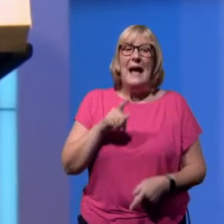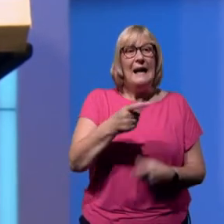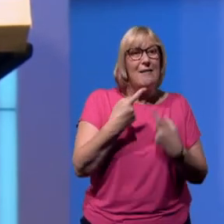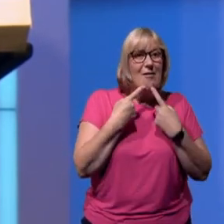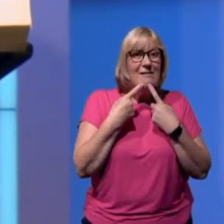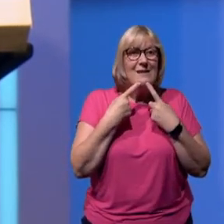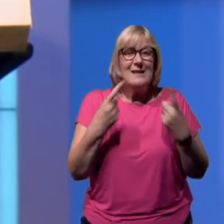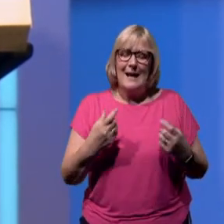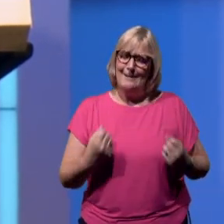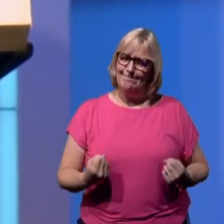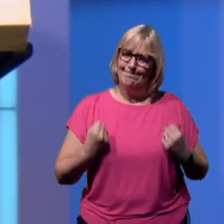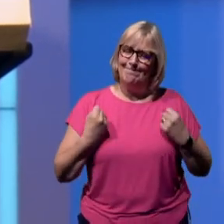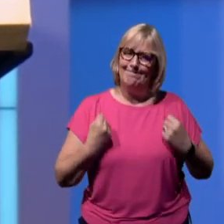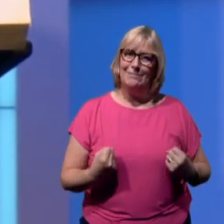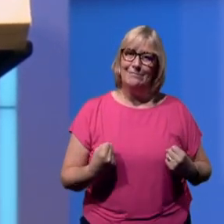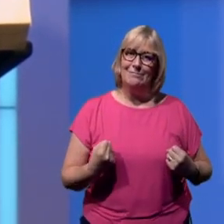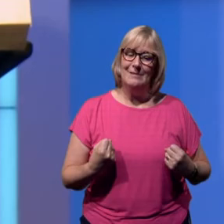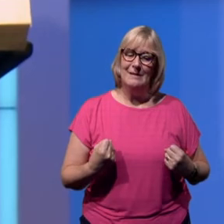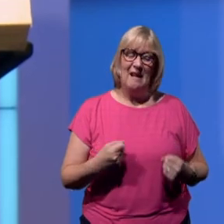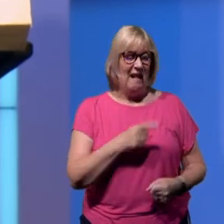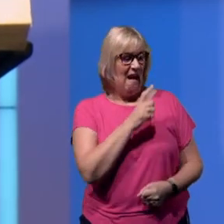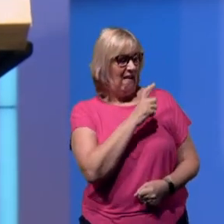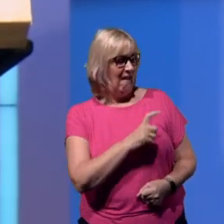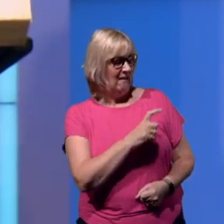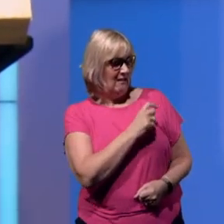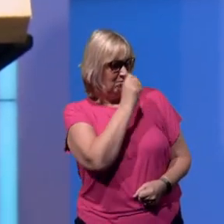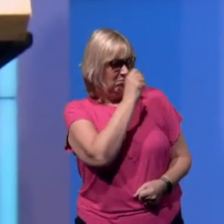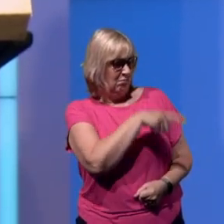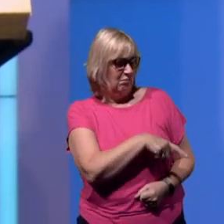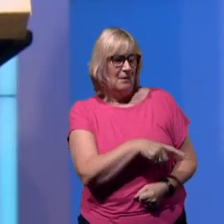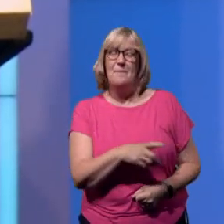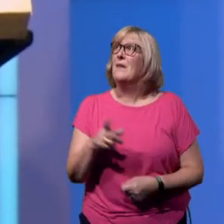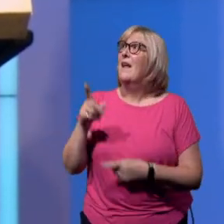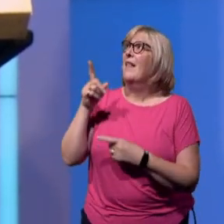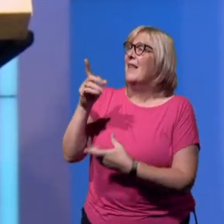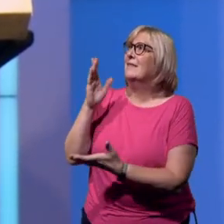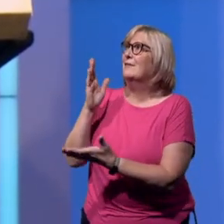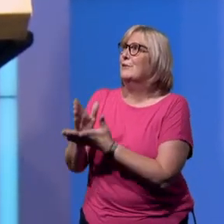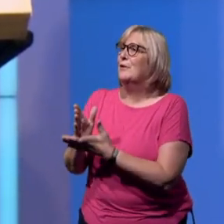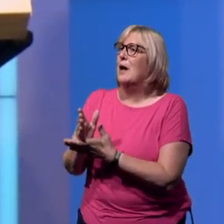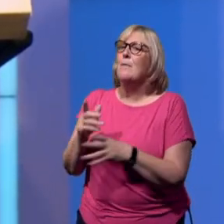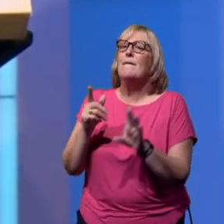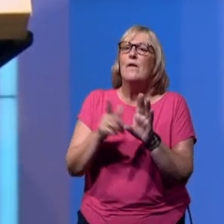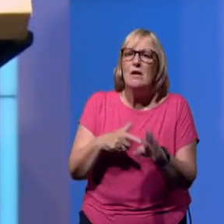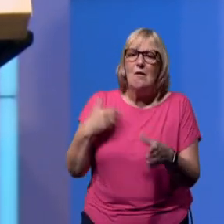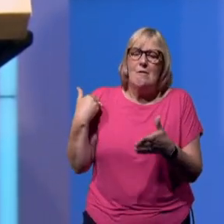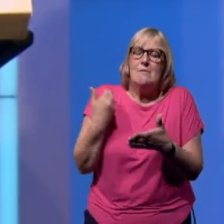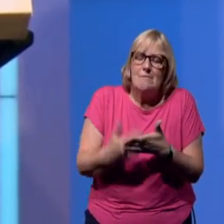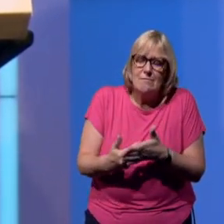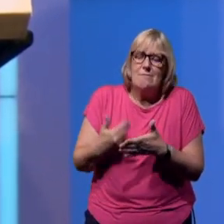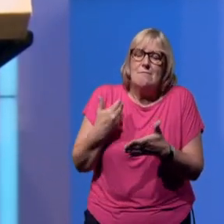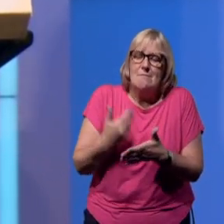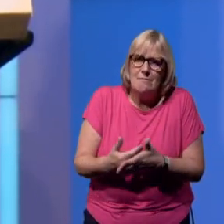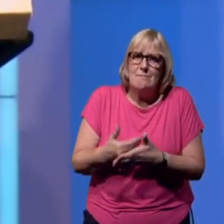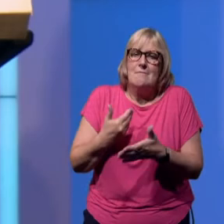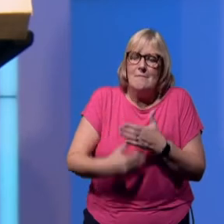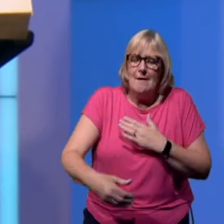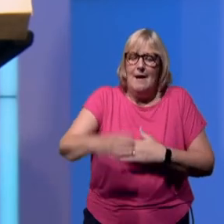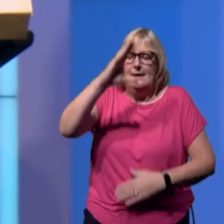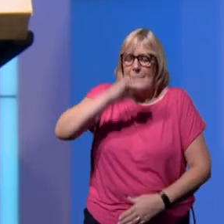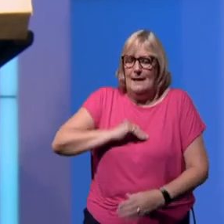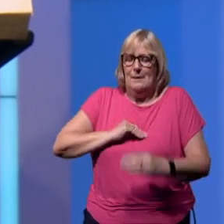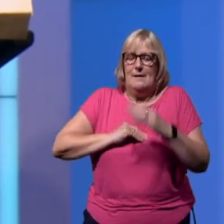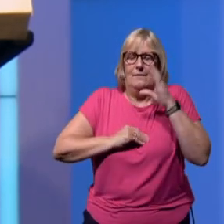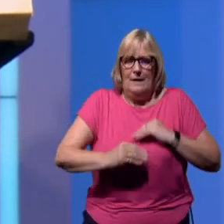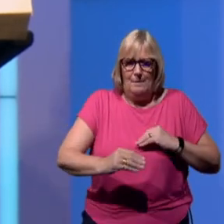say that with such conviction was because he'd been saying it to himself for years and years and years. Make no